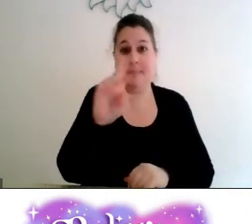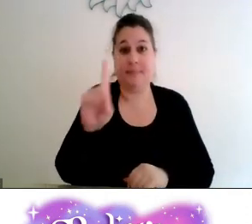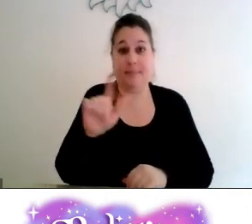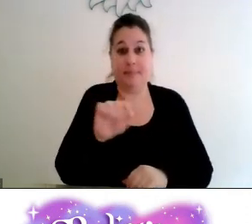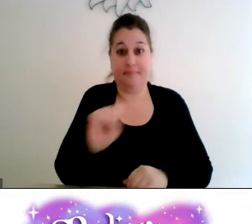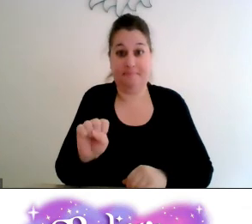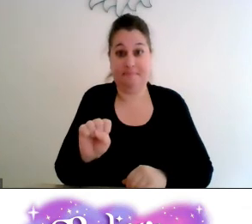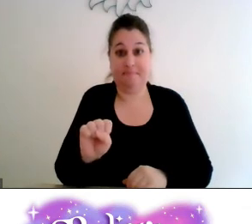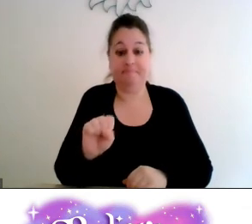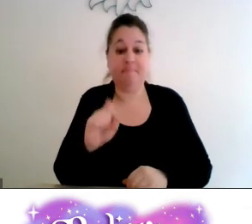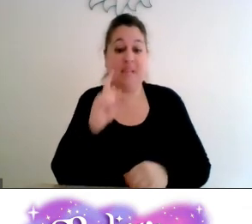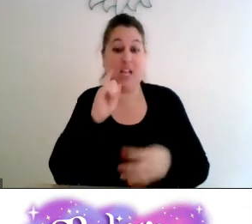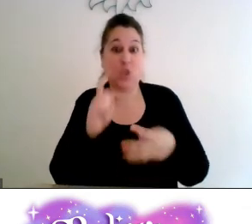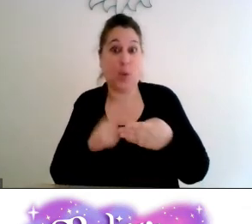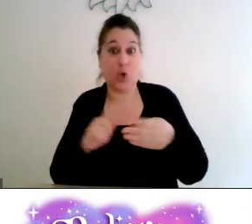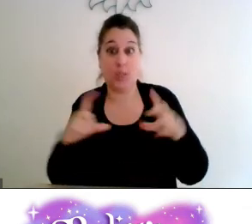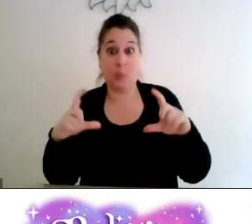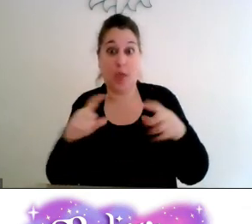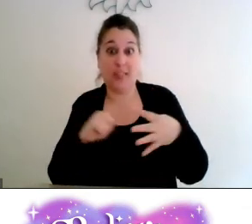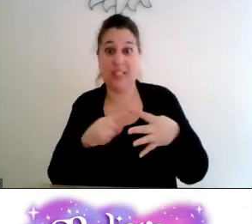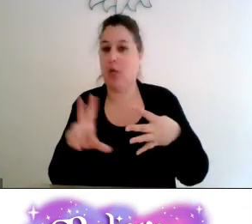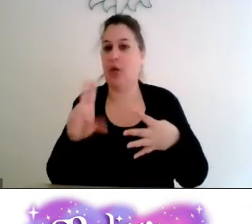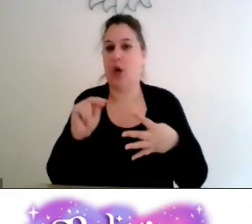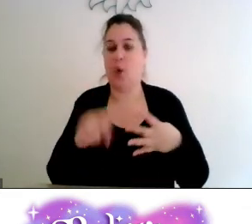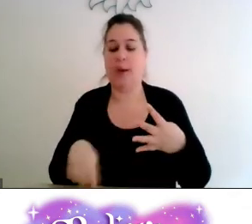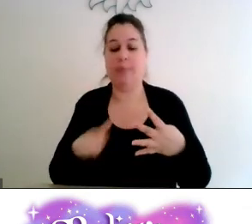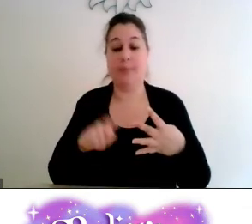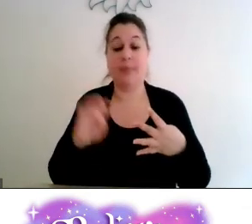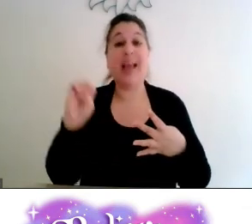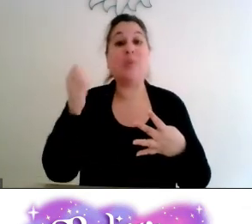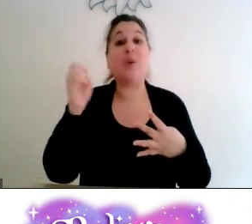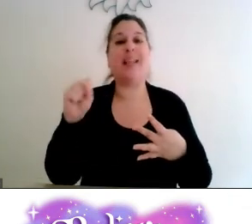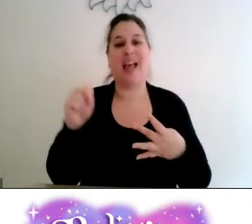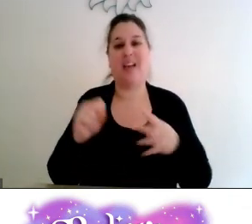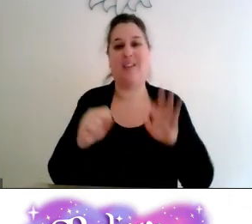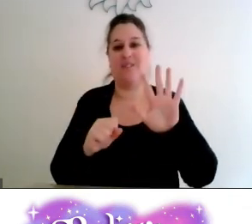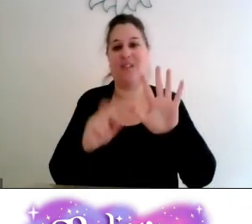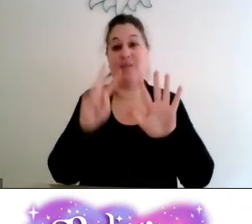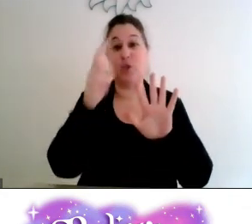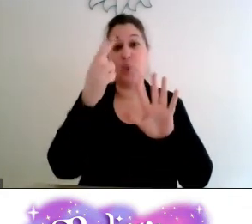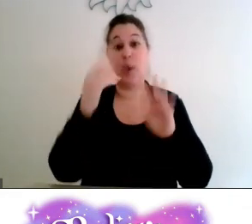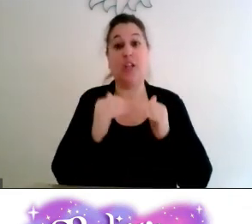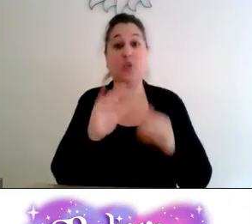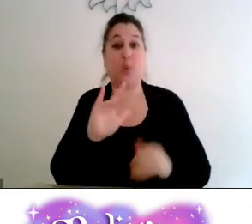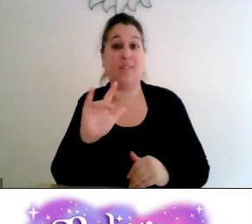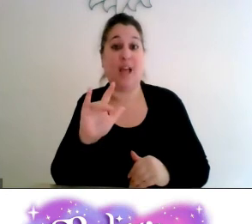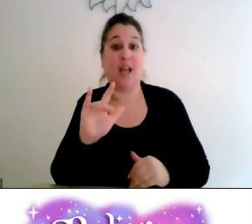Exponents? Yes. 5 squared is 25. Bring everything else down.